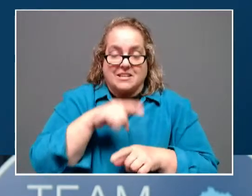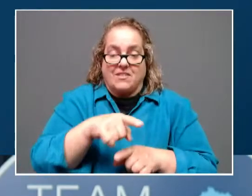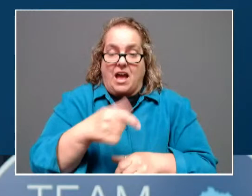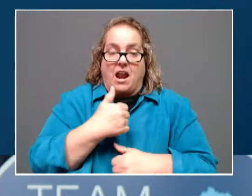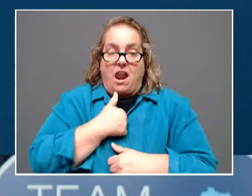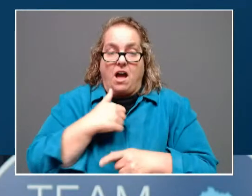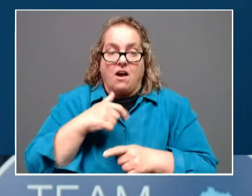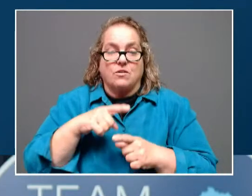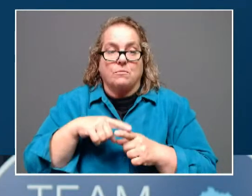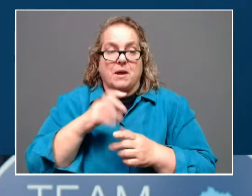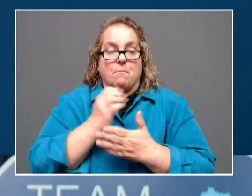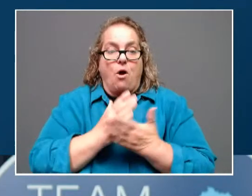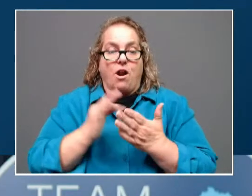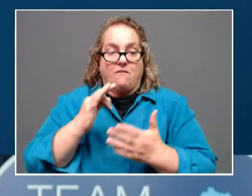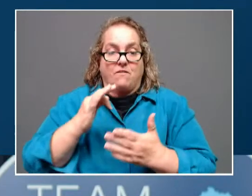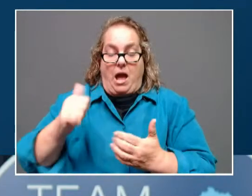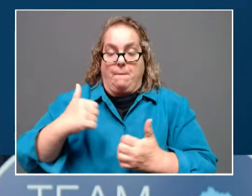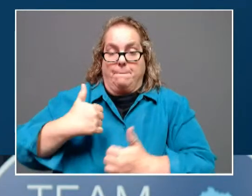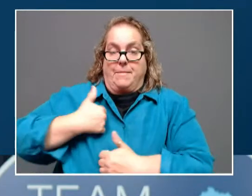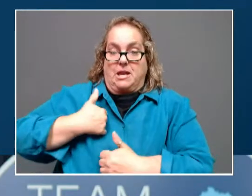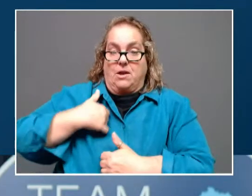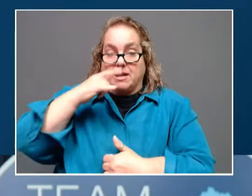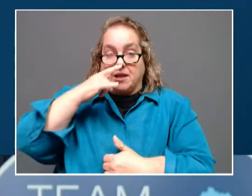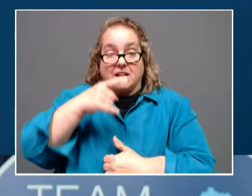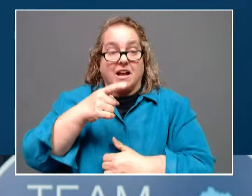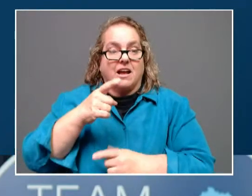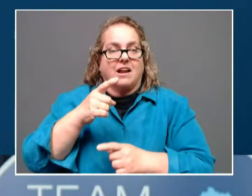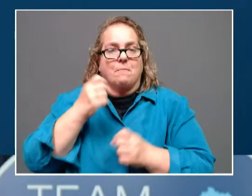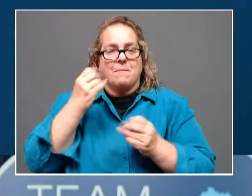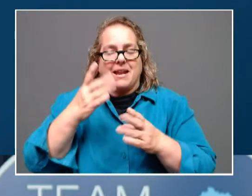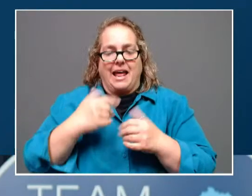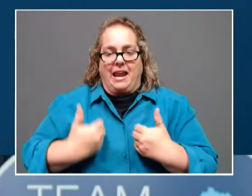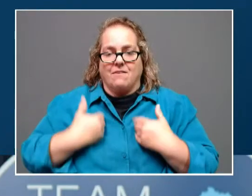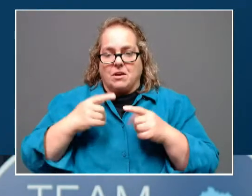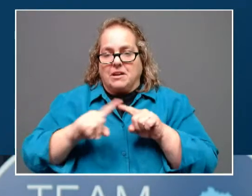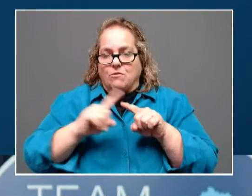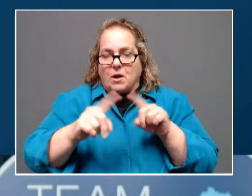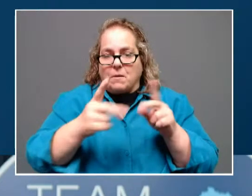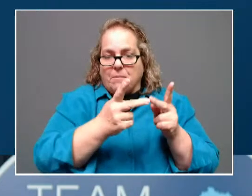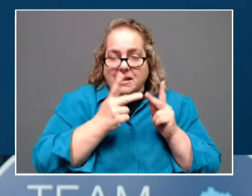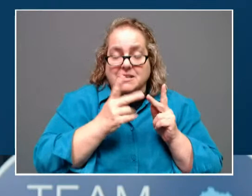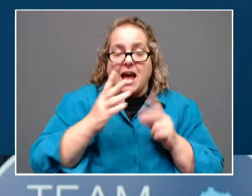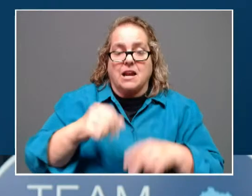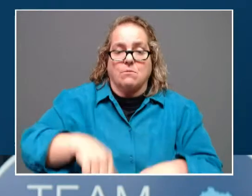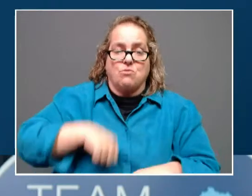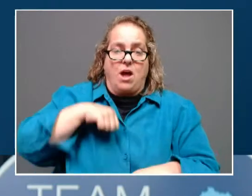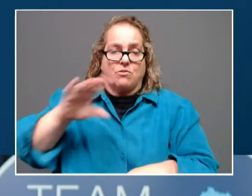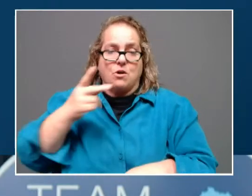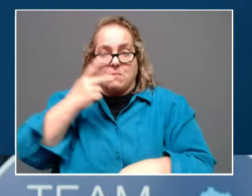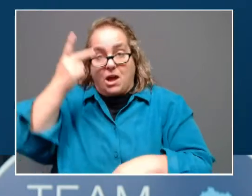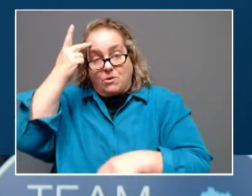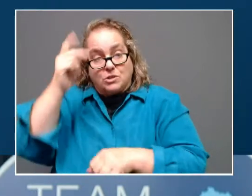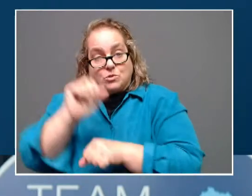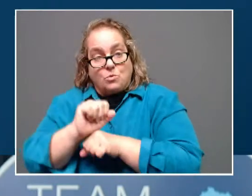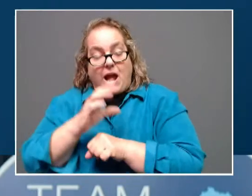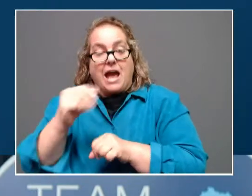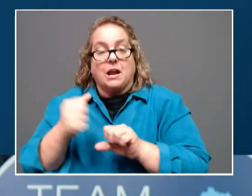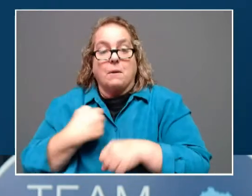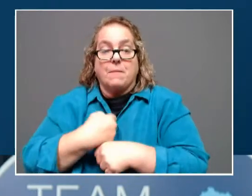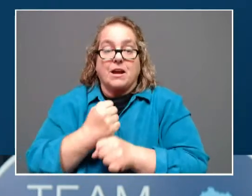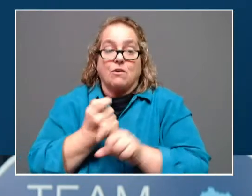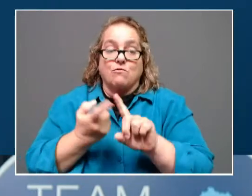many different places, pride in their their parents' work, and making friends from all over the country and world. And